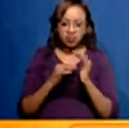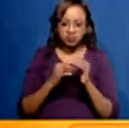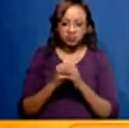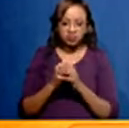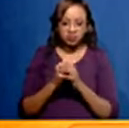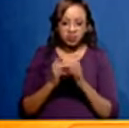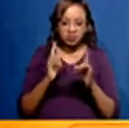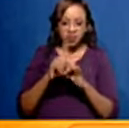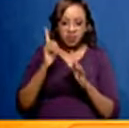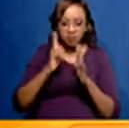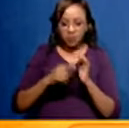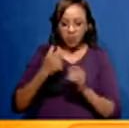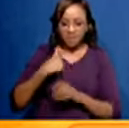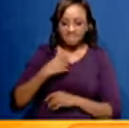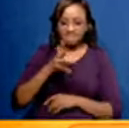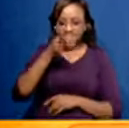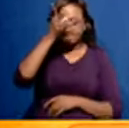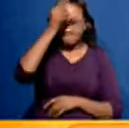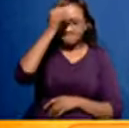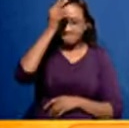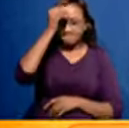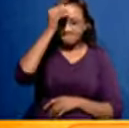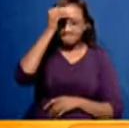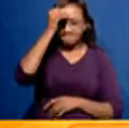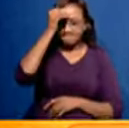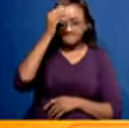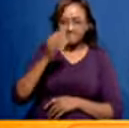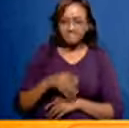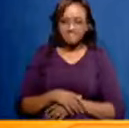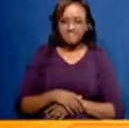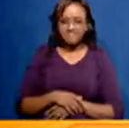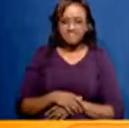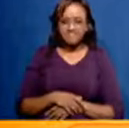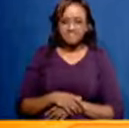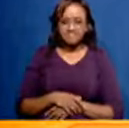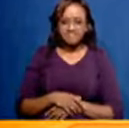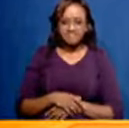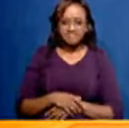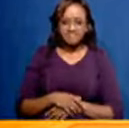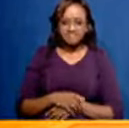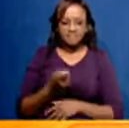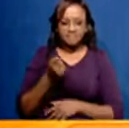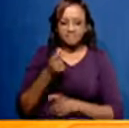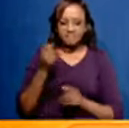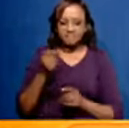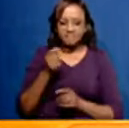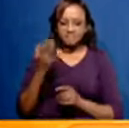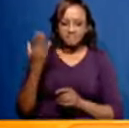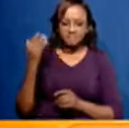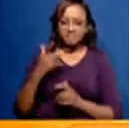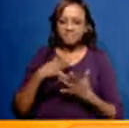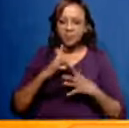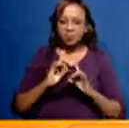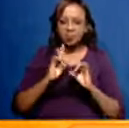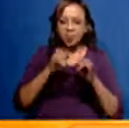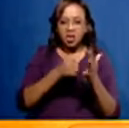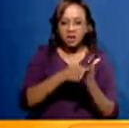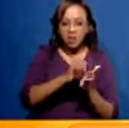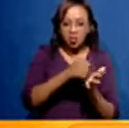in Makueni, I arrived there a few months ago and I was being welcomed by the local community. And they told